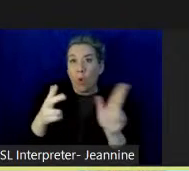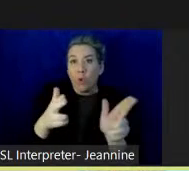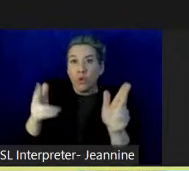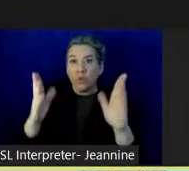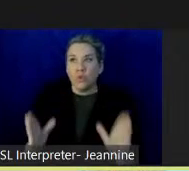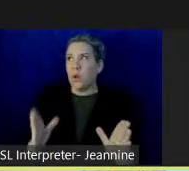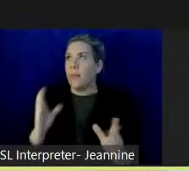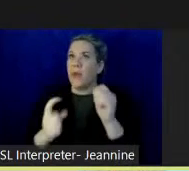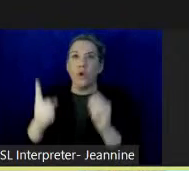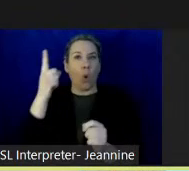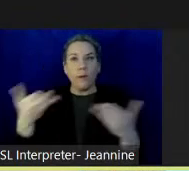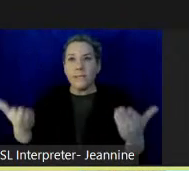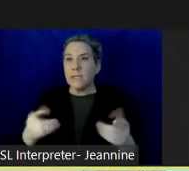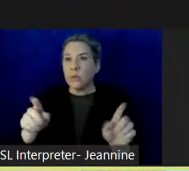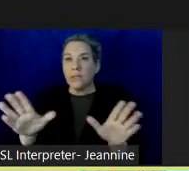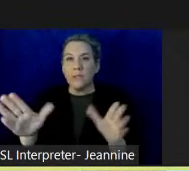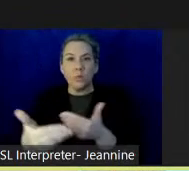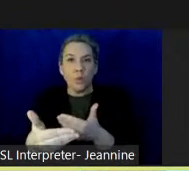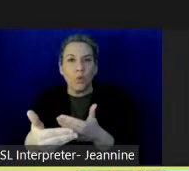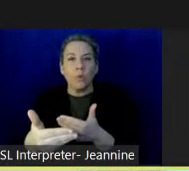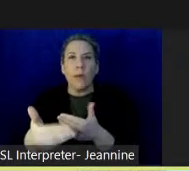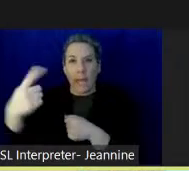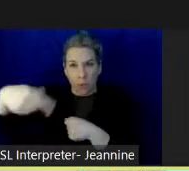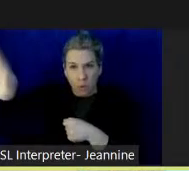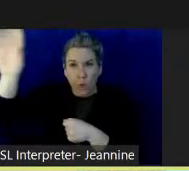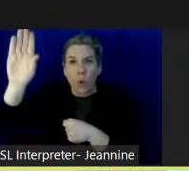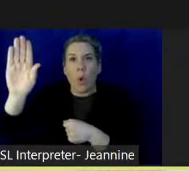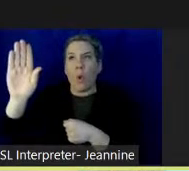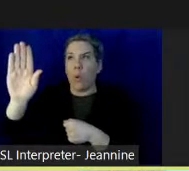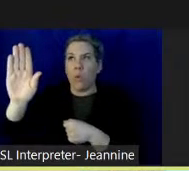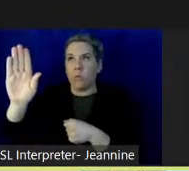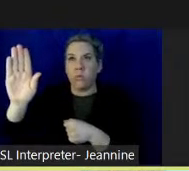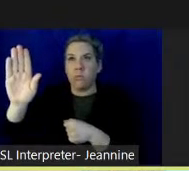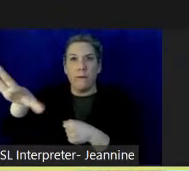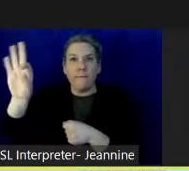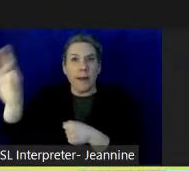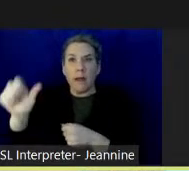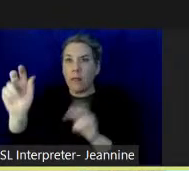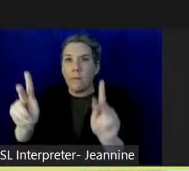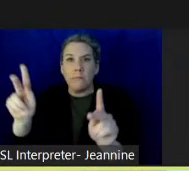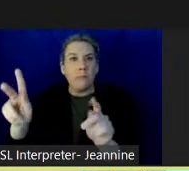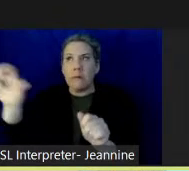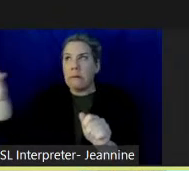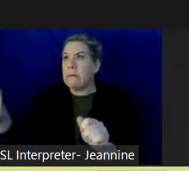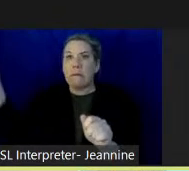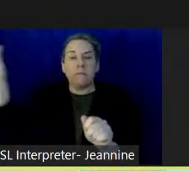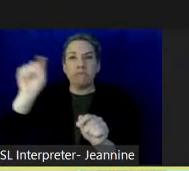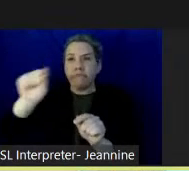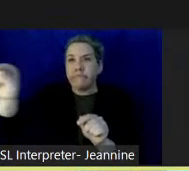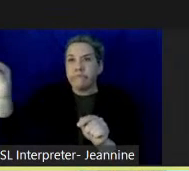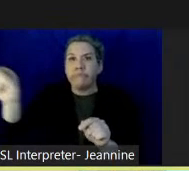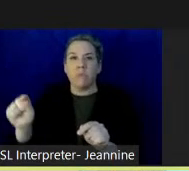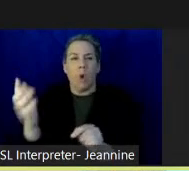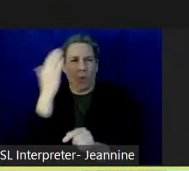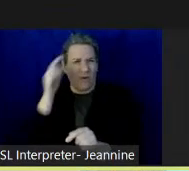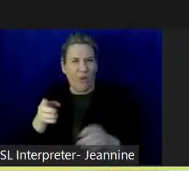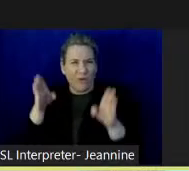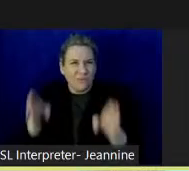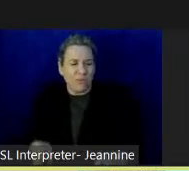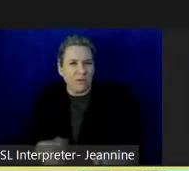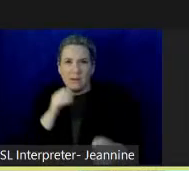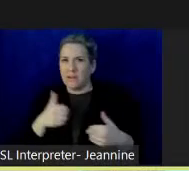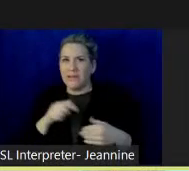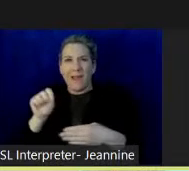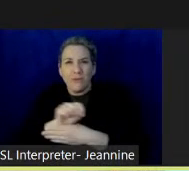is occupying that space, and to go seek other victims elsewhere, because we know that this individual who isn't trained, who is operating